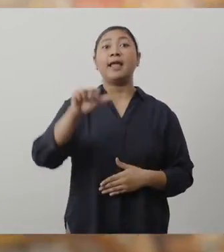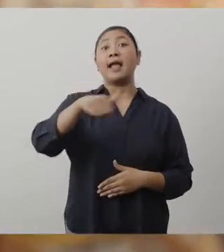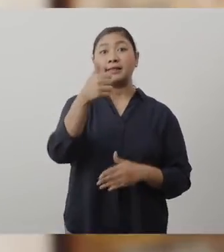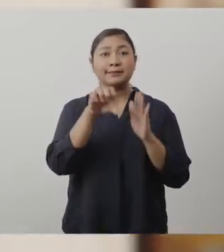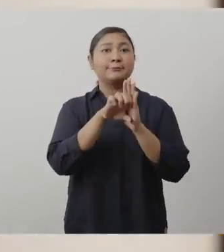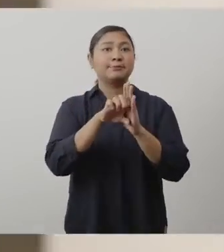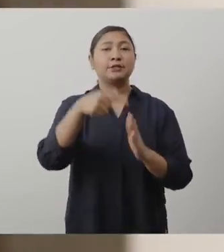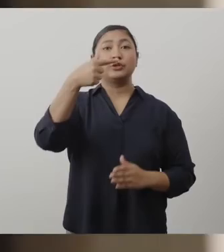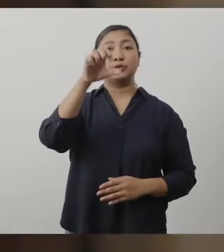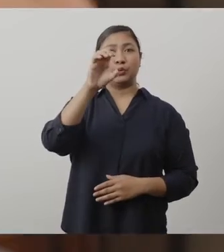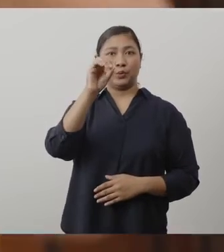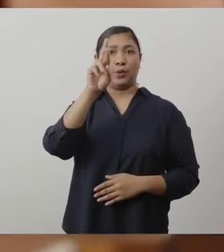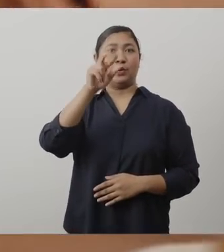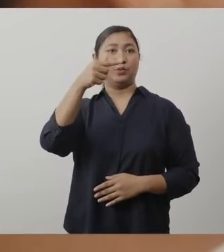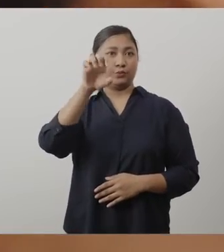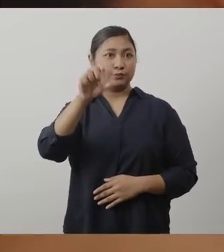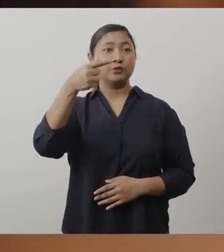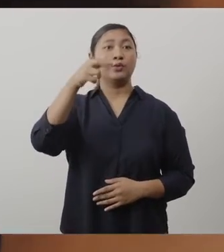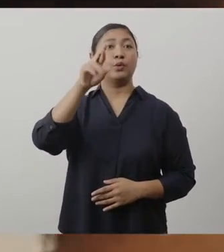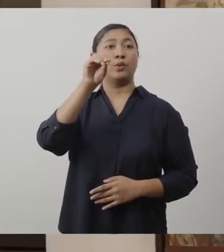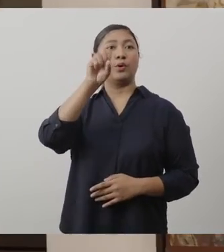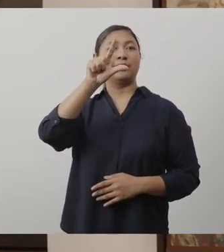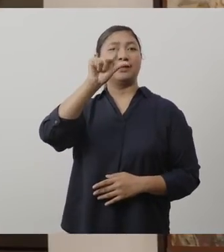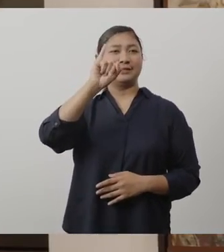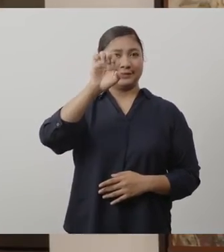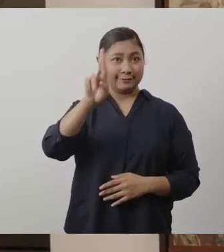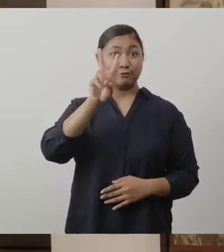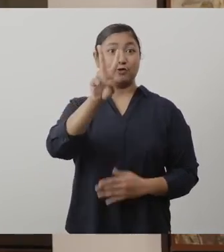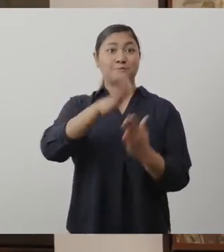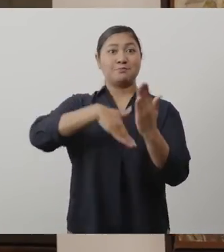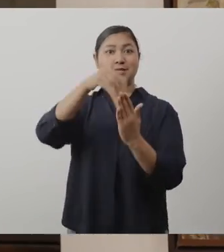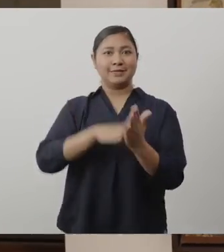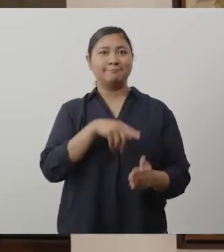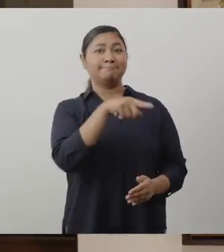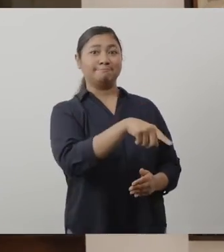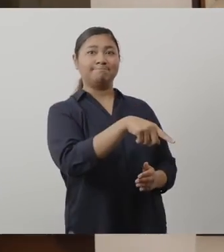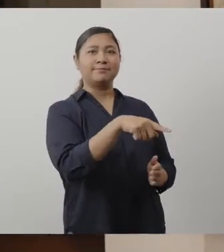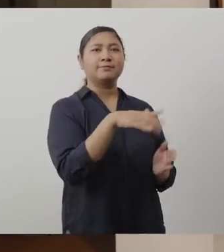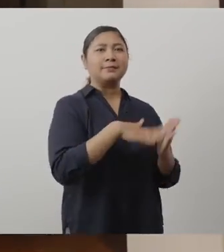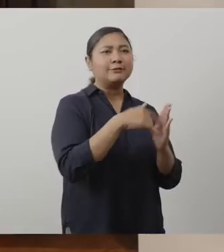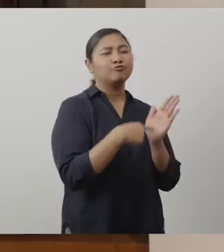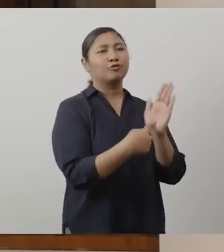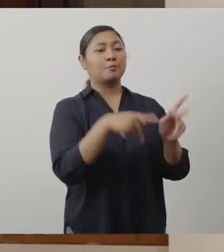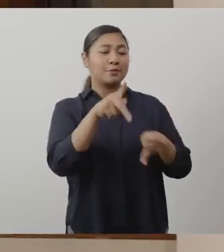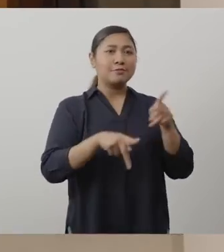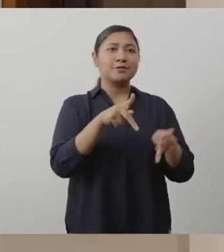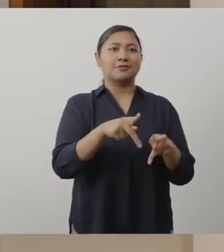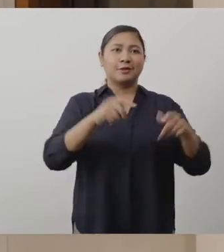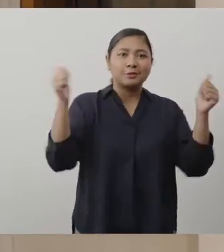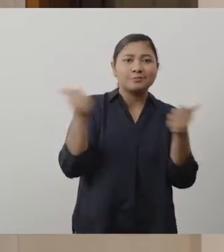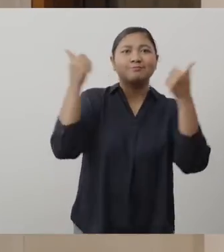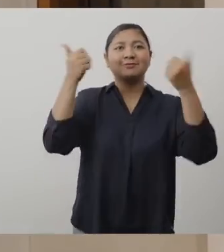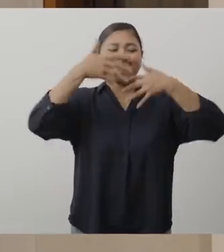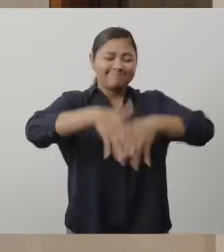piece, or the series of art pieces that we used in Slow Art Plus, the couple of paintings by George Glossier, it really provided a